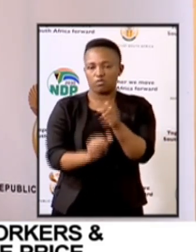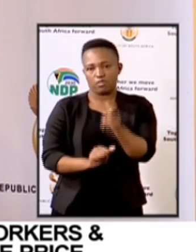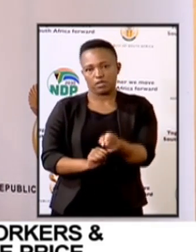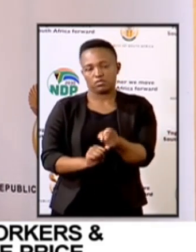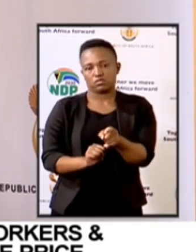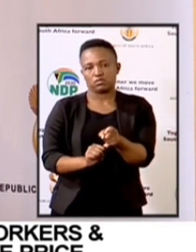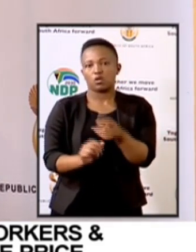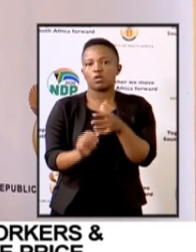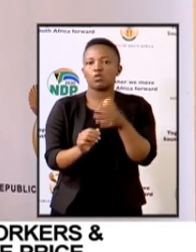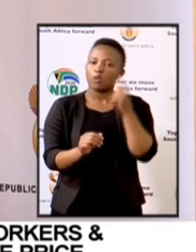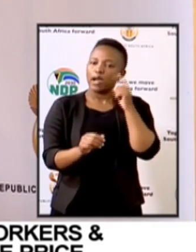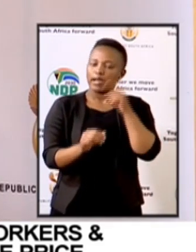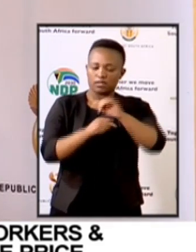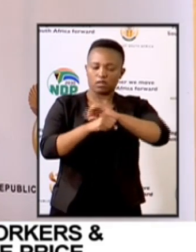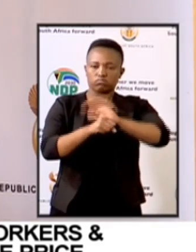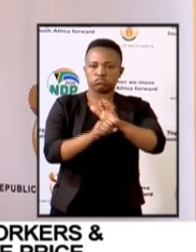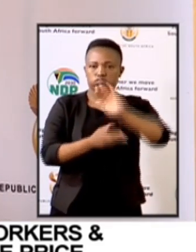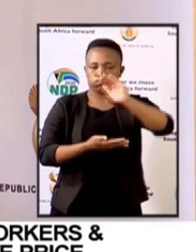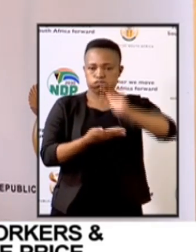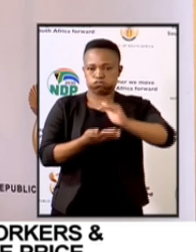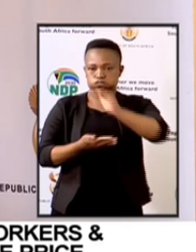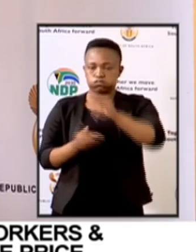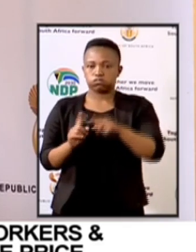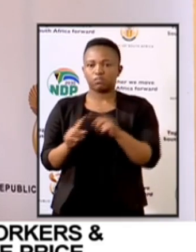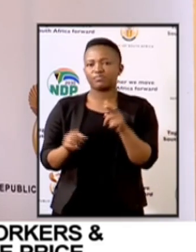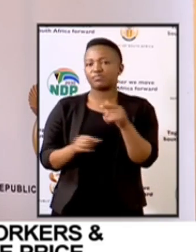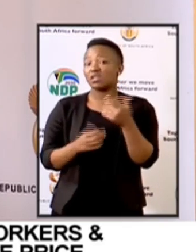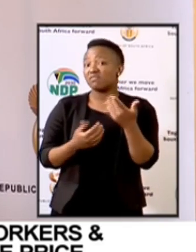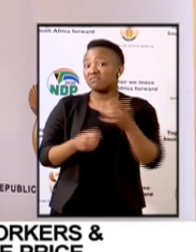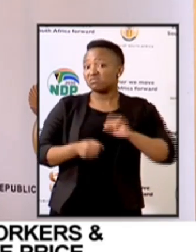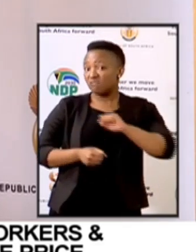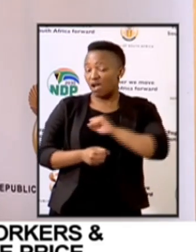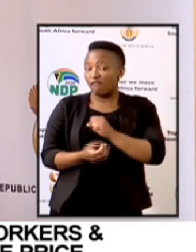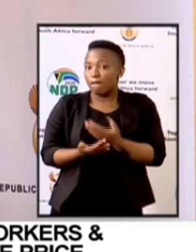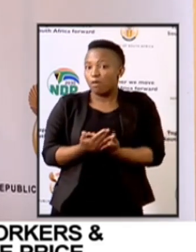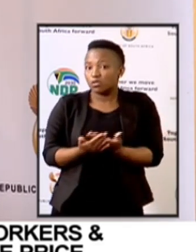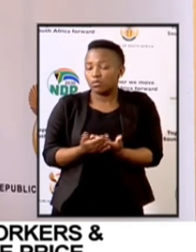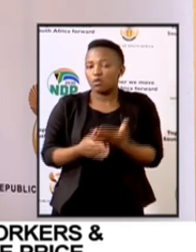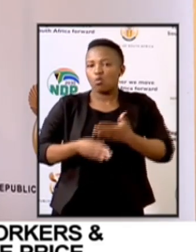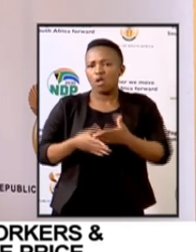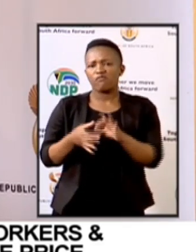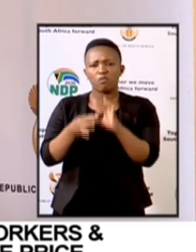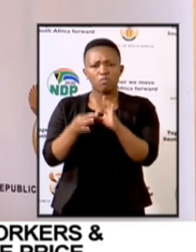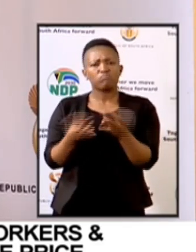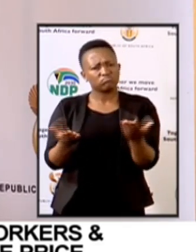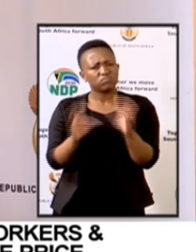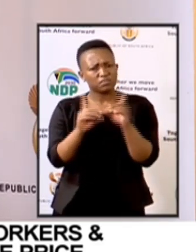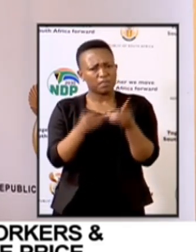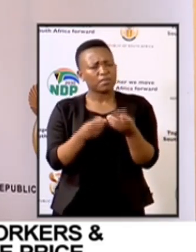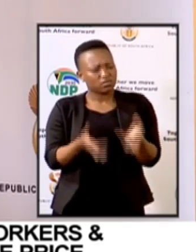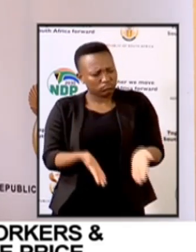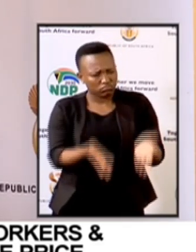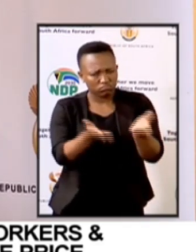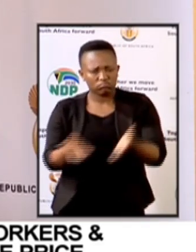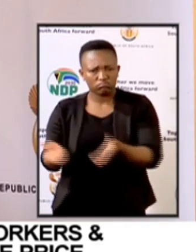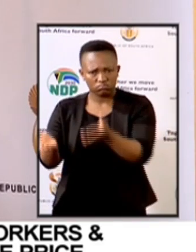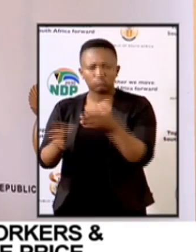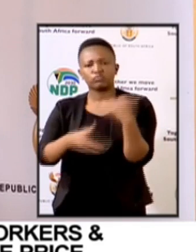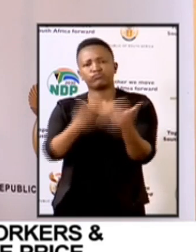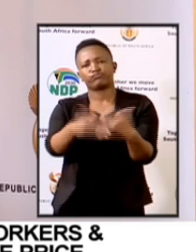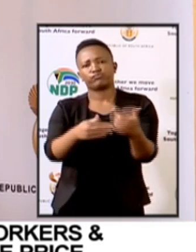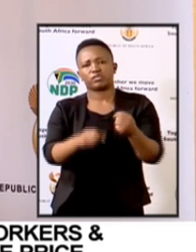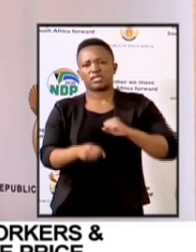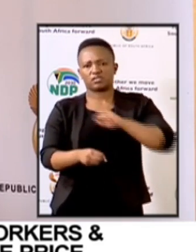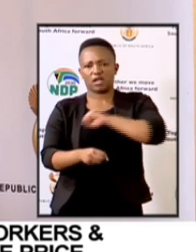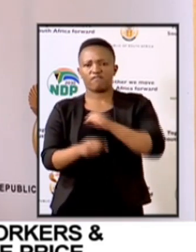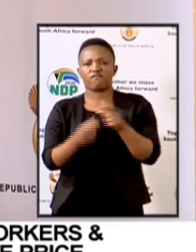disease. Where employees can work remotely from their homes, departments are encouraged to continue with this approach,